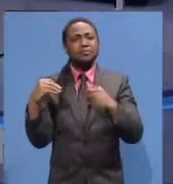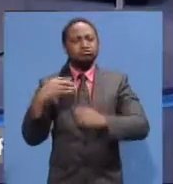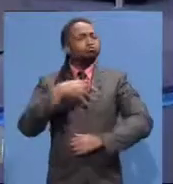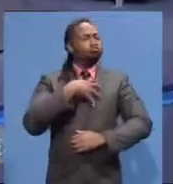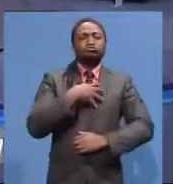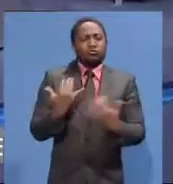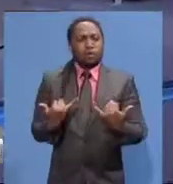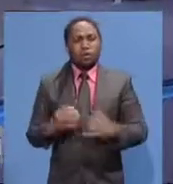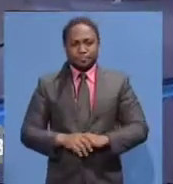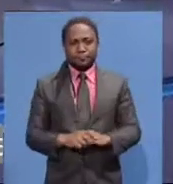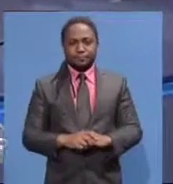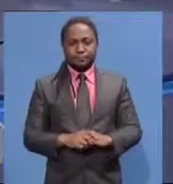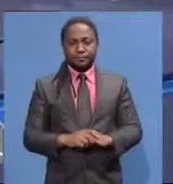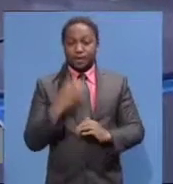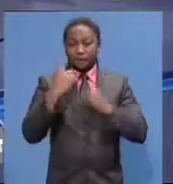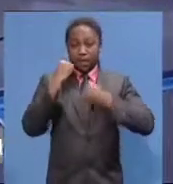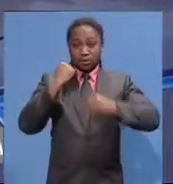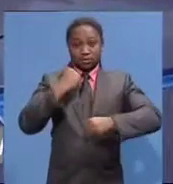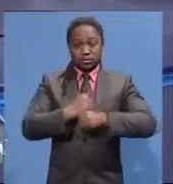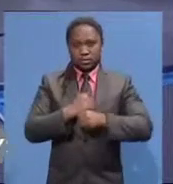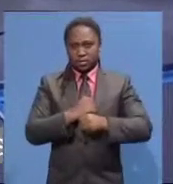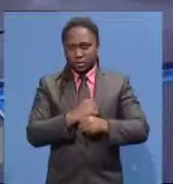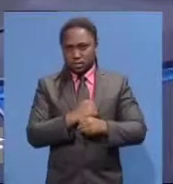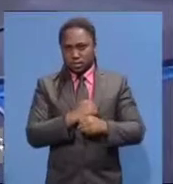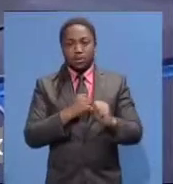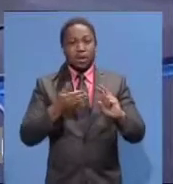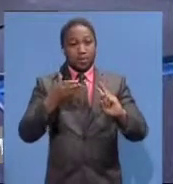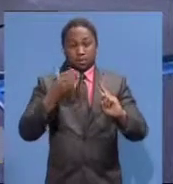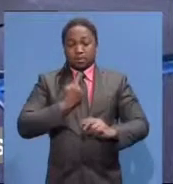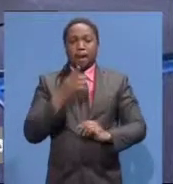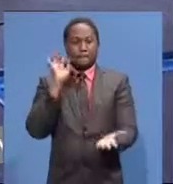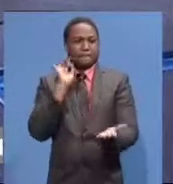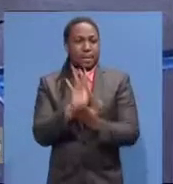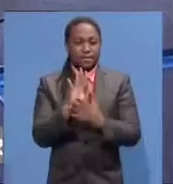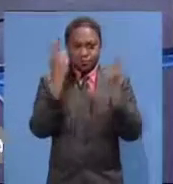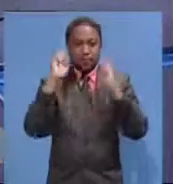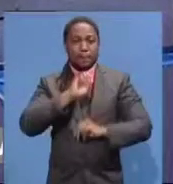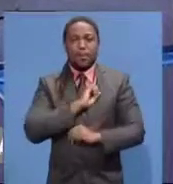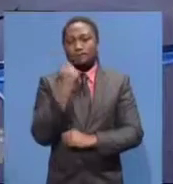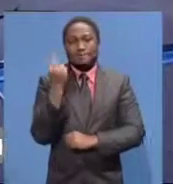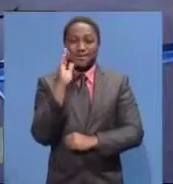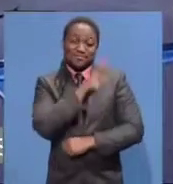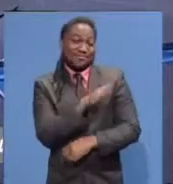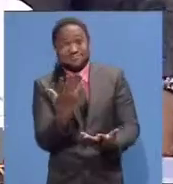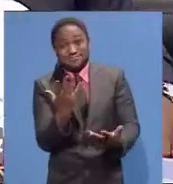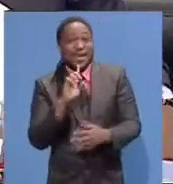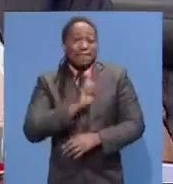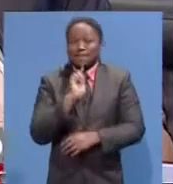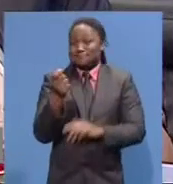So I was kicked out at the end of my first year for something called financial exclusion. It basically means you can't afford to pay for your fees.